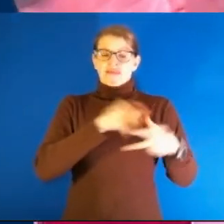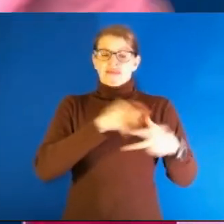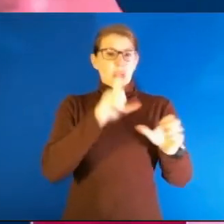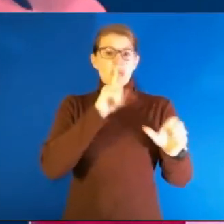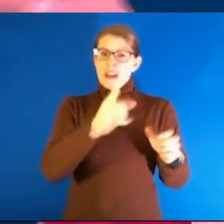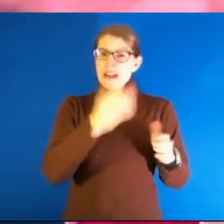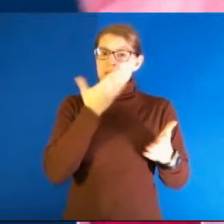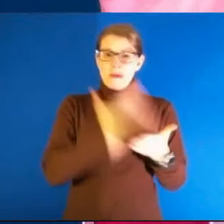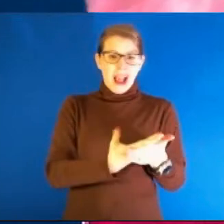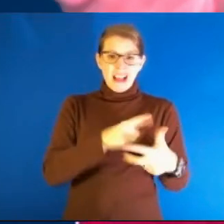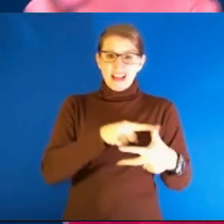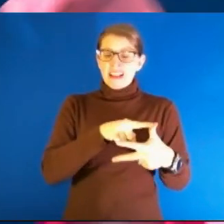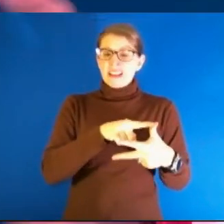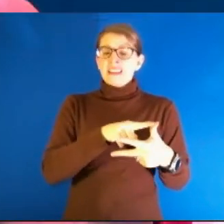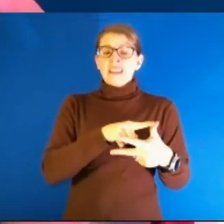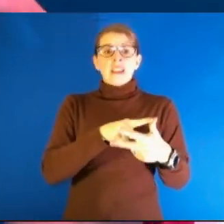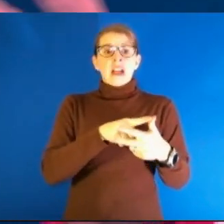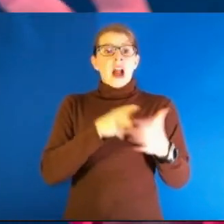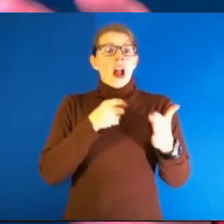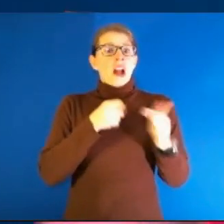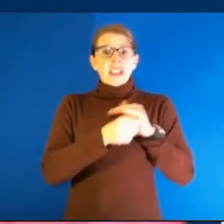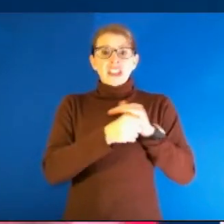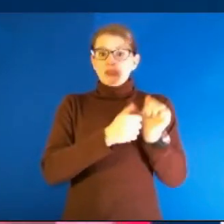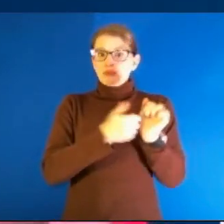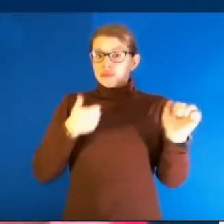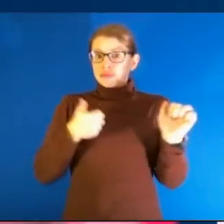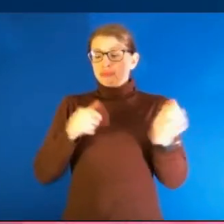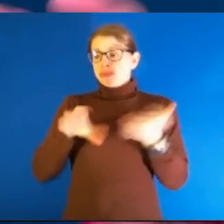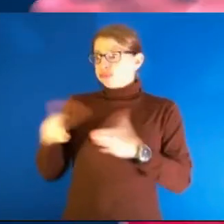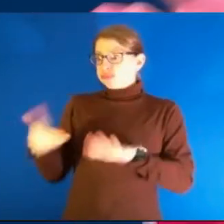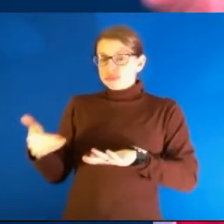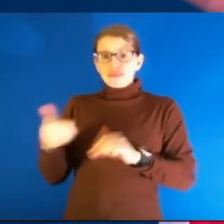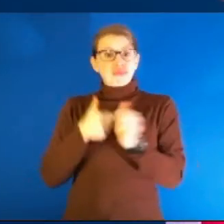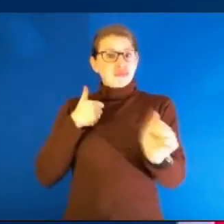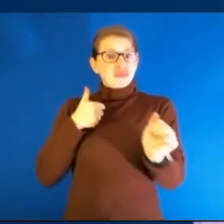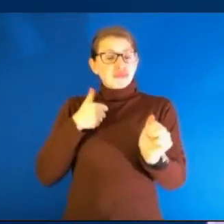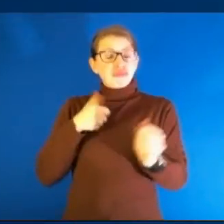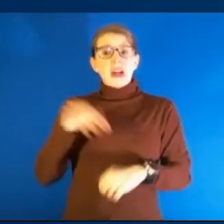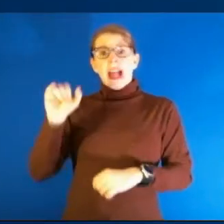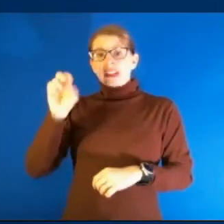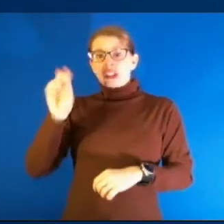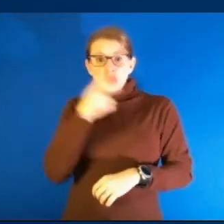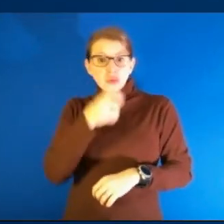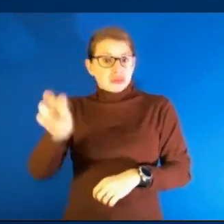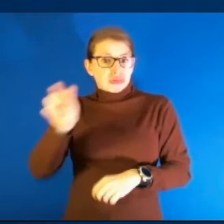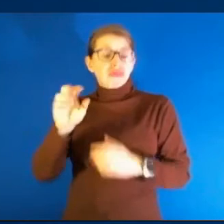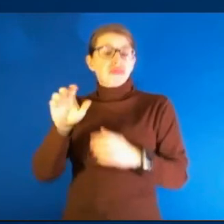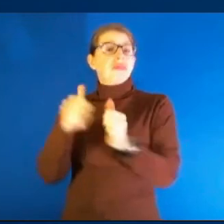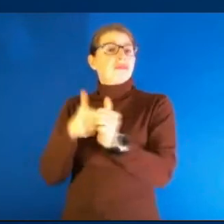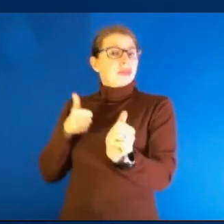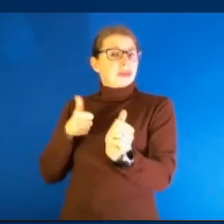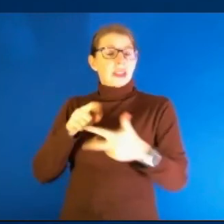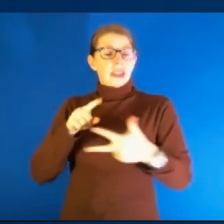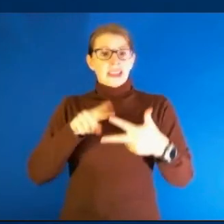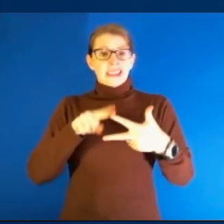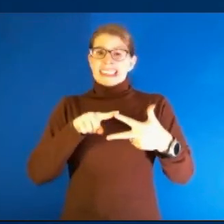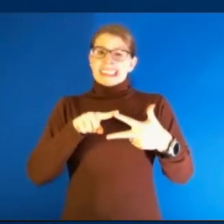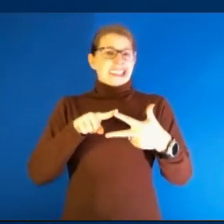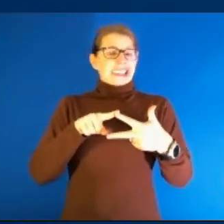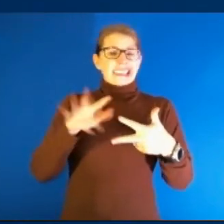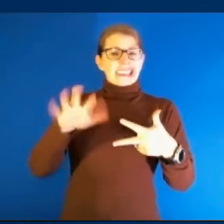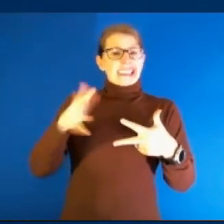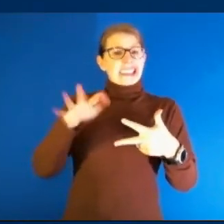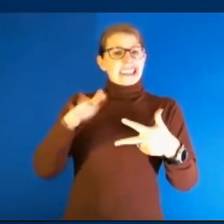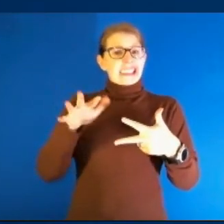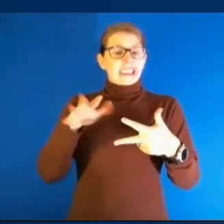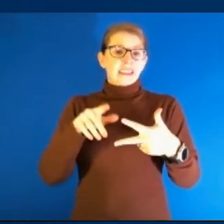really doing well on admissions, they're doing really well on death and on ICU stay. The undervaccinated are not doing as well as